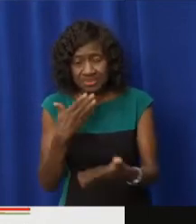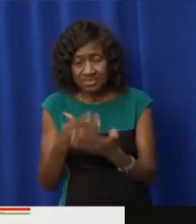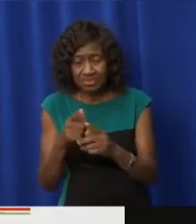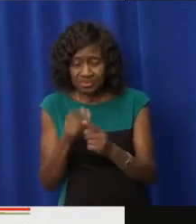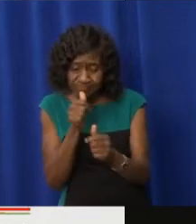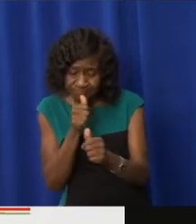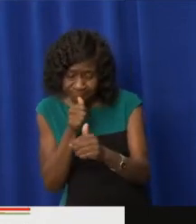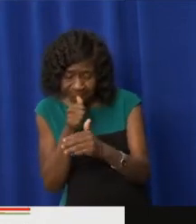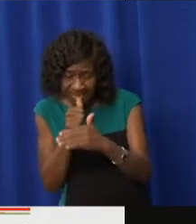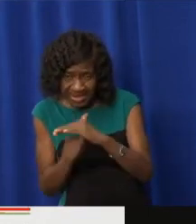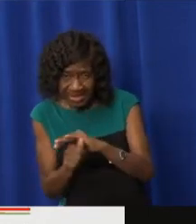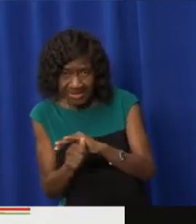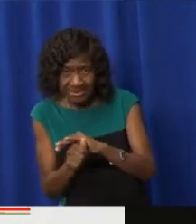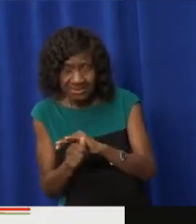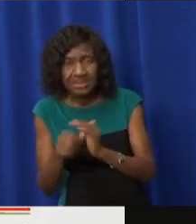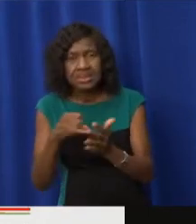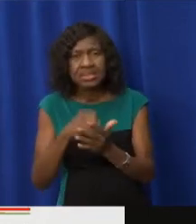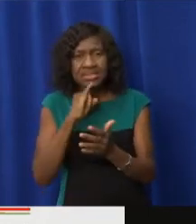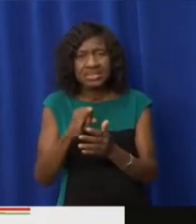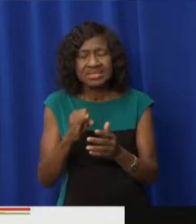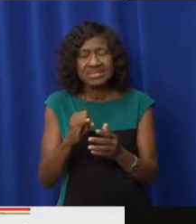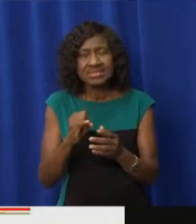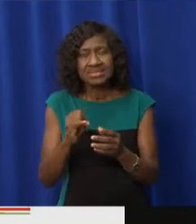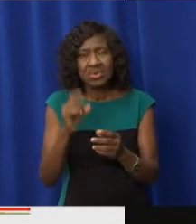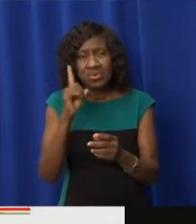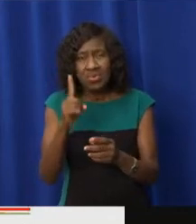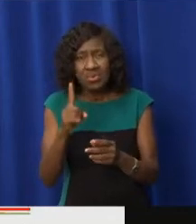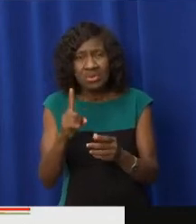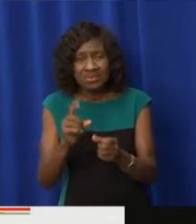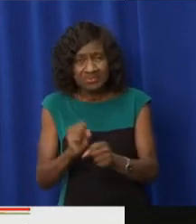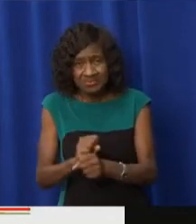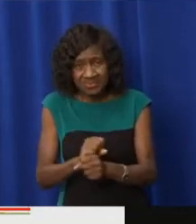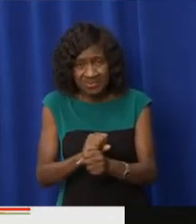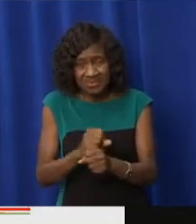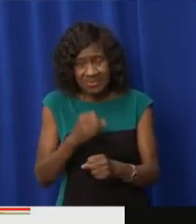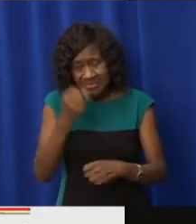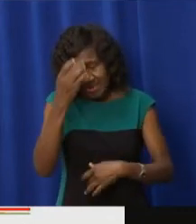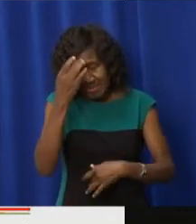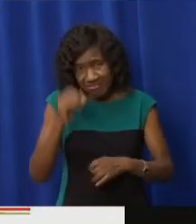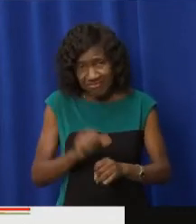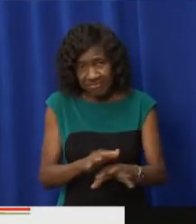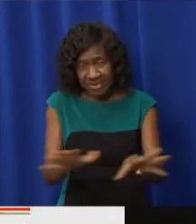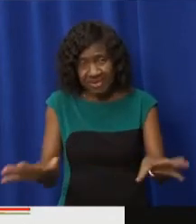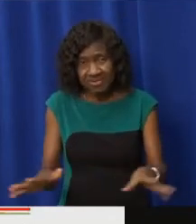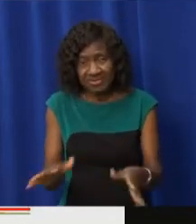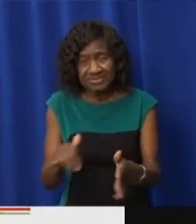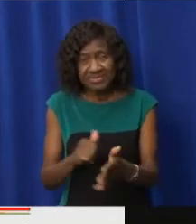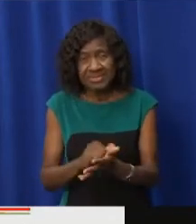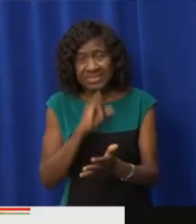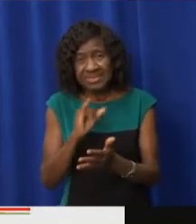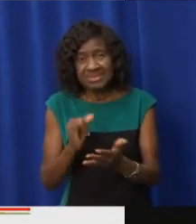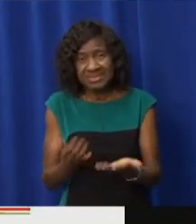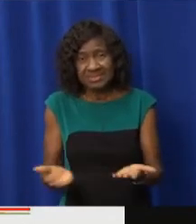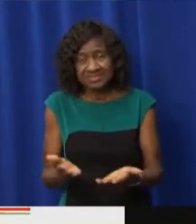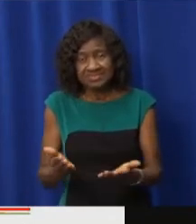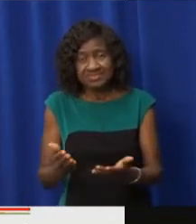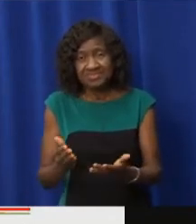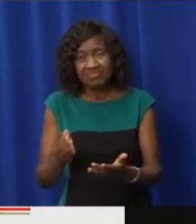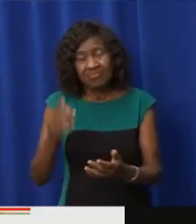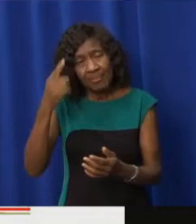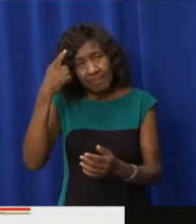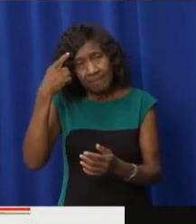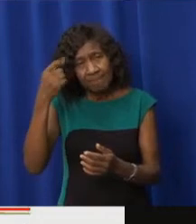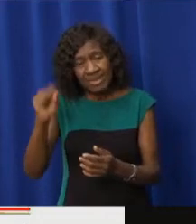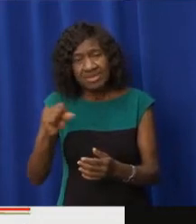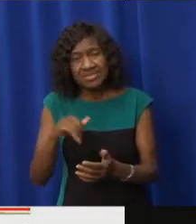So it is one of the most successful viruses that we've ever known to have existed in man, which is why it's producing such a